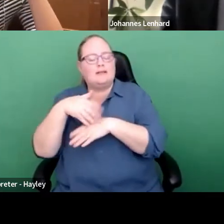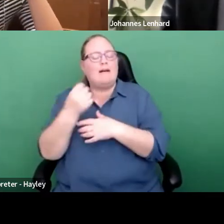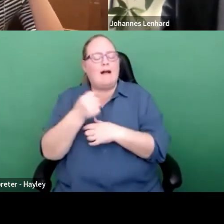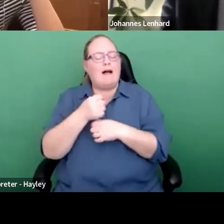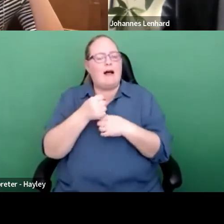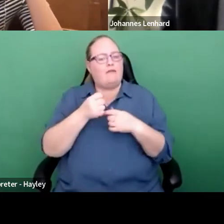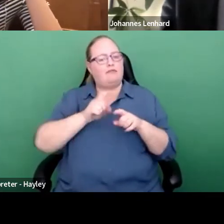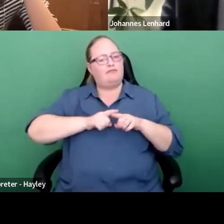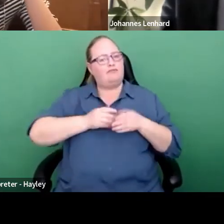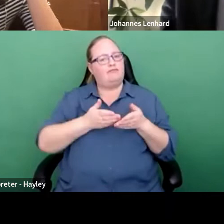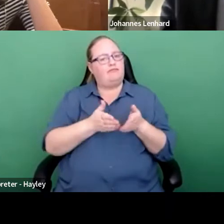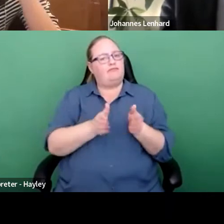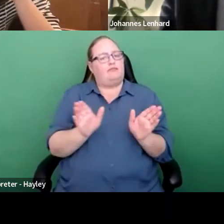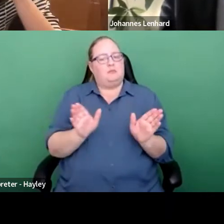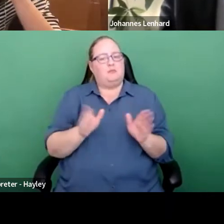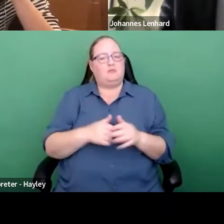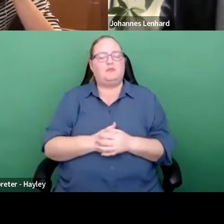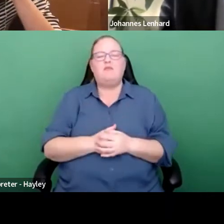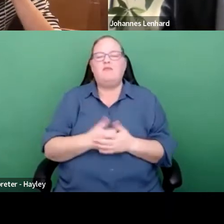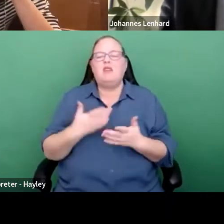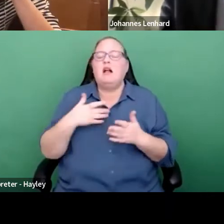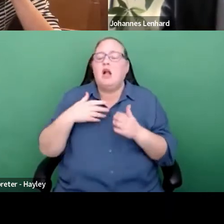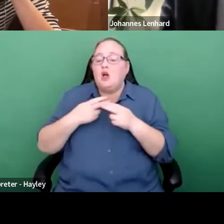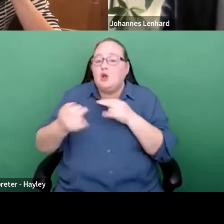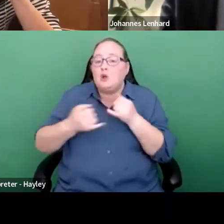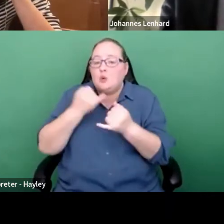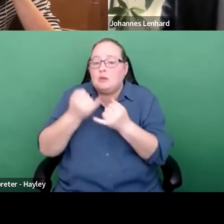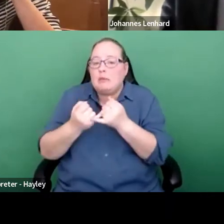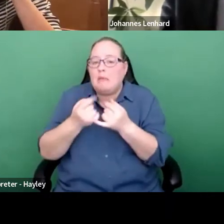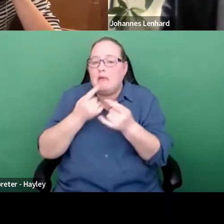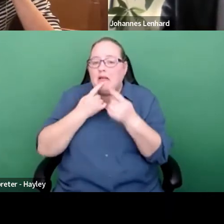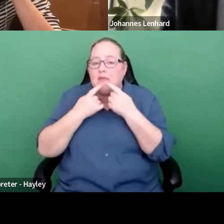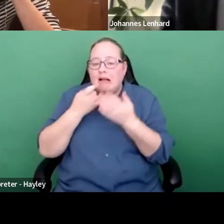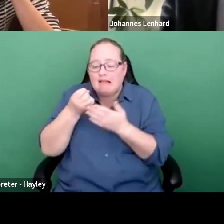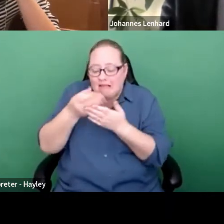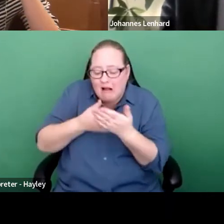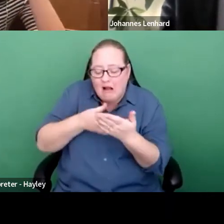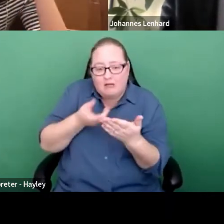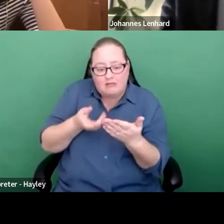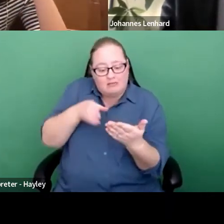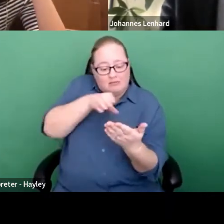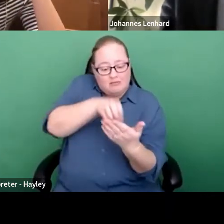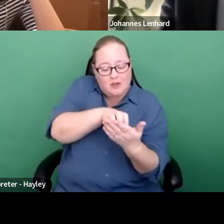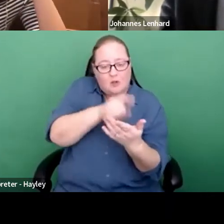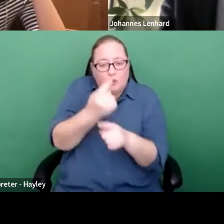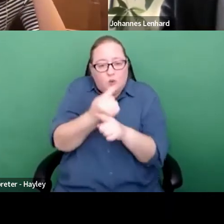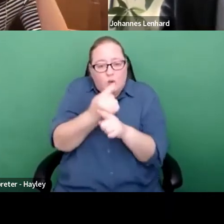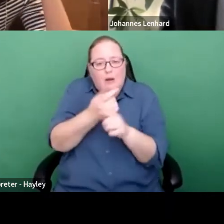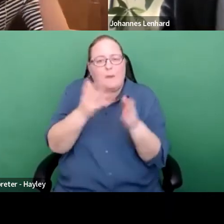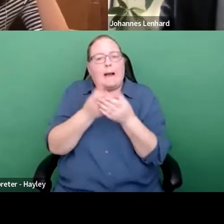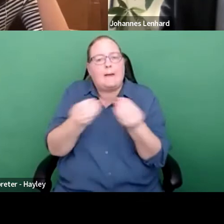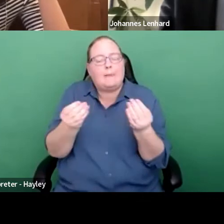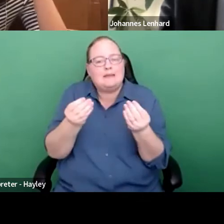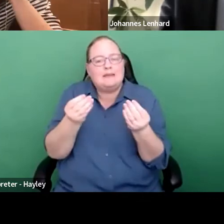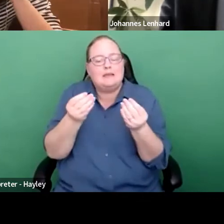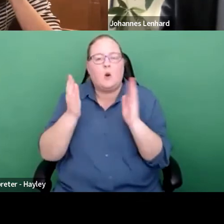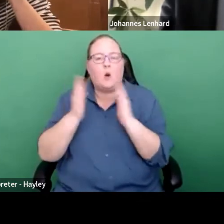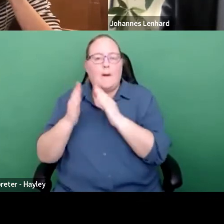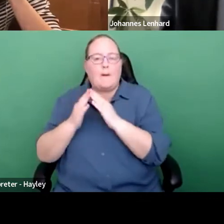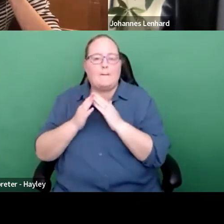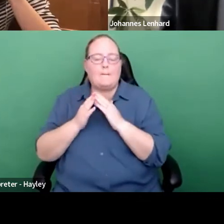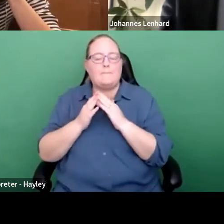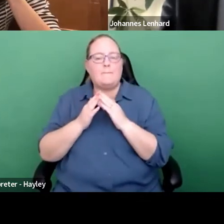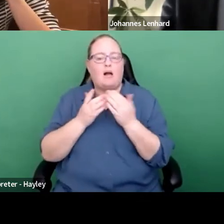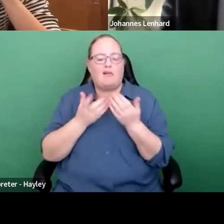from the kind of newspaper reporting of empty homes, which was based on a certain process of othering.